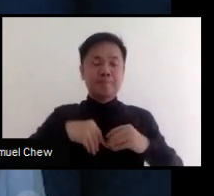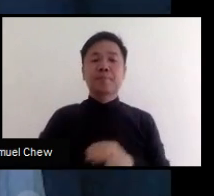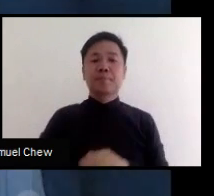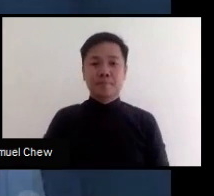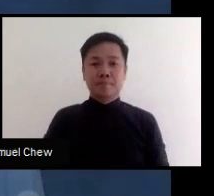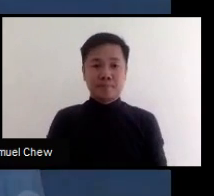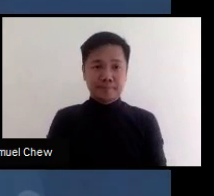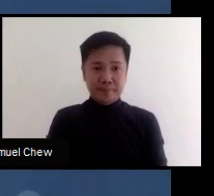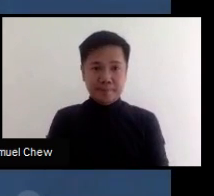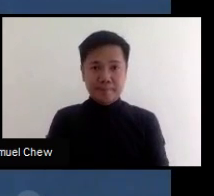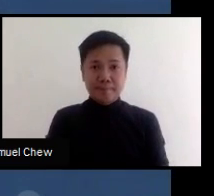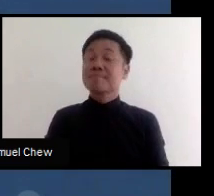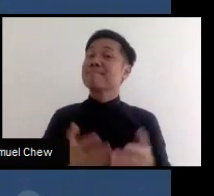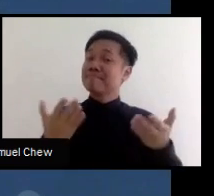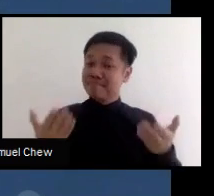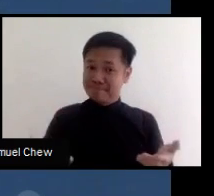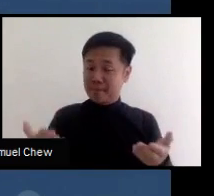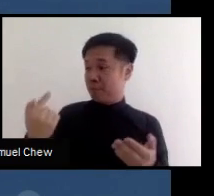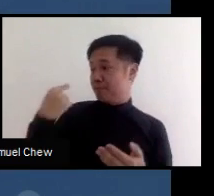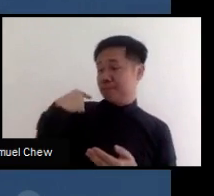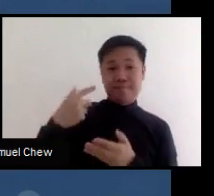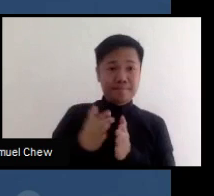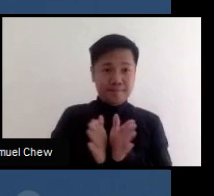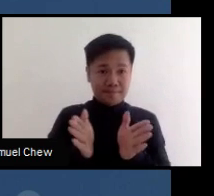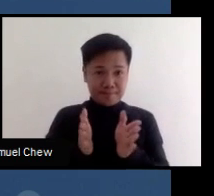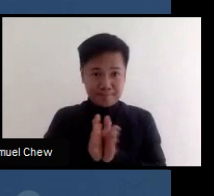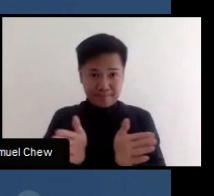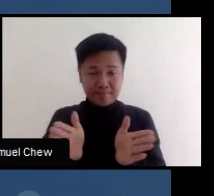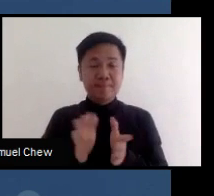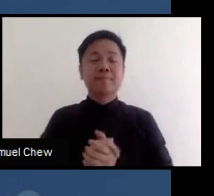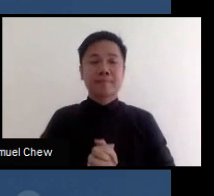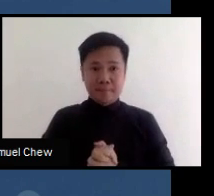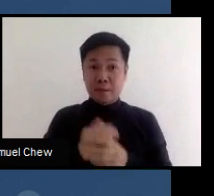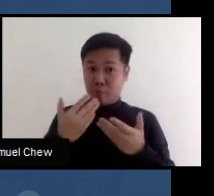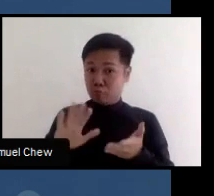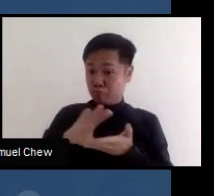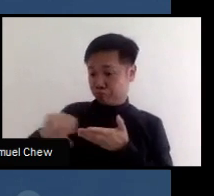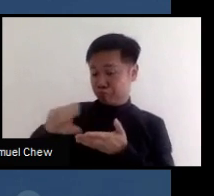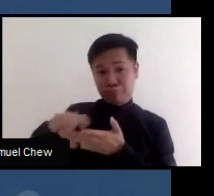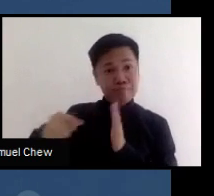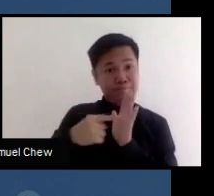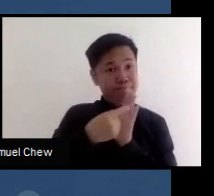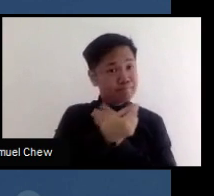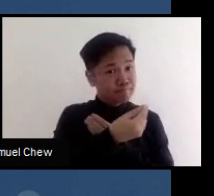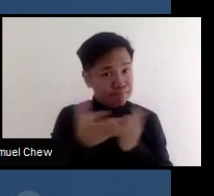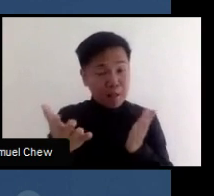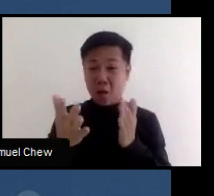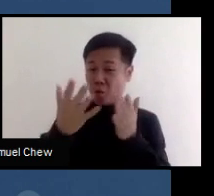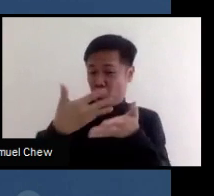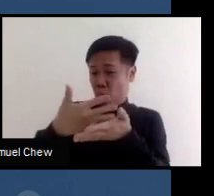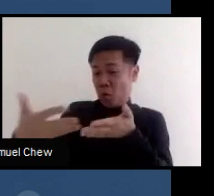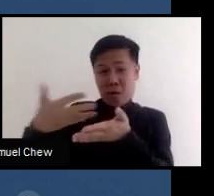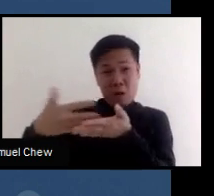So with that explanation from the Secretariat that the language for